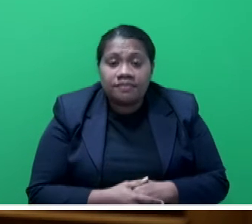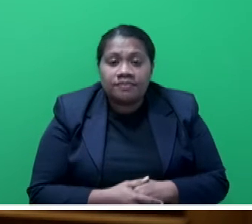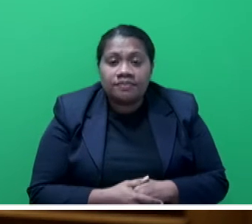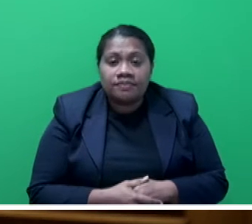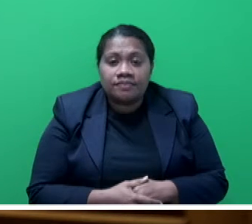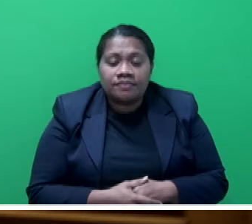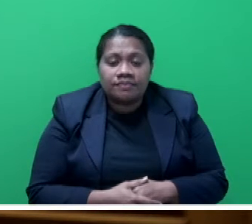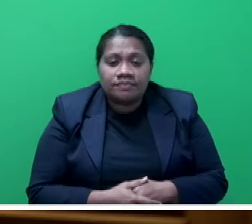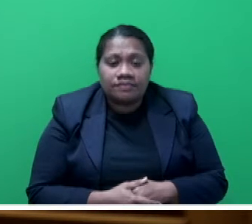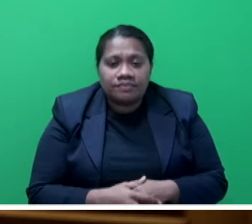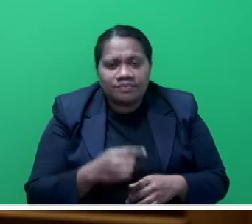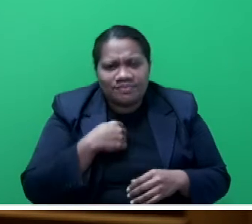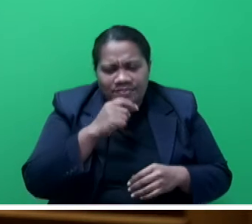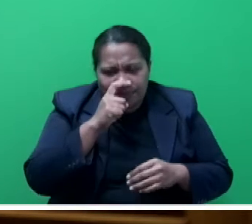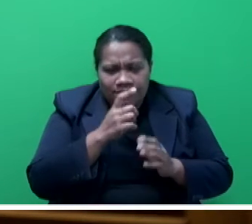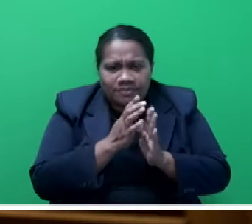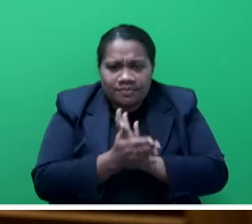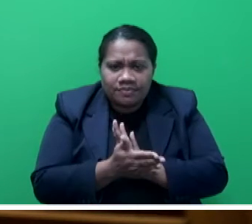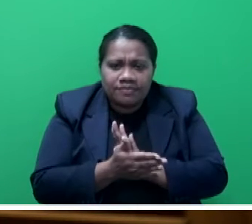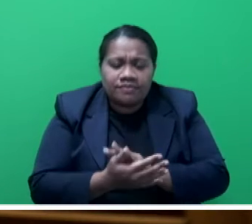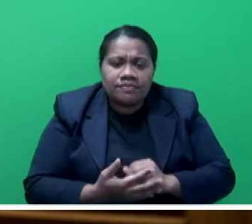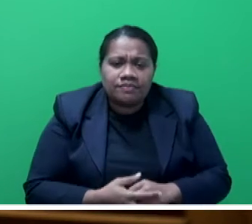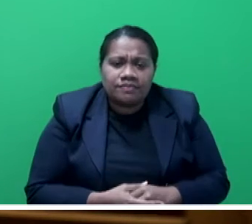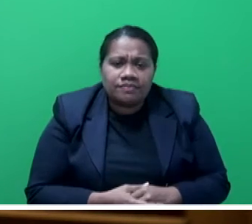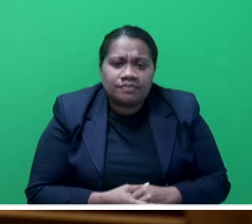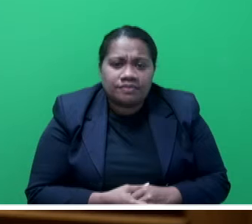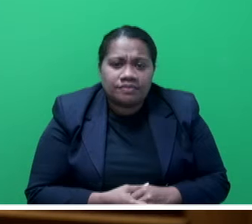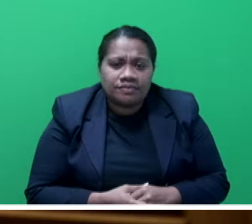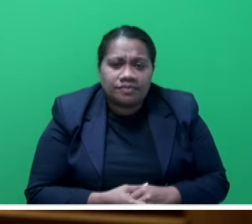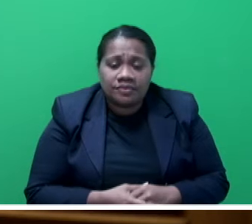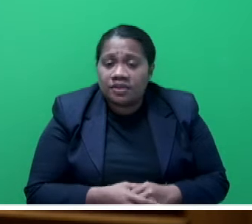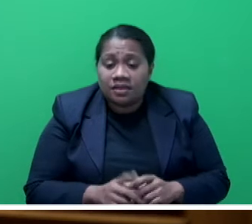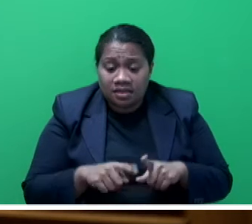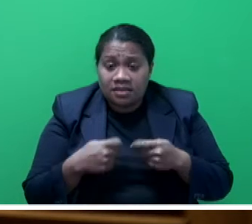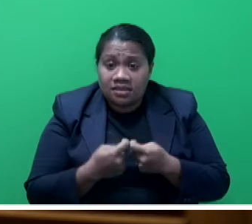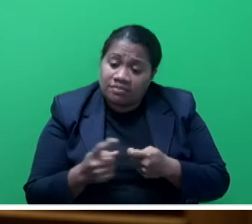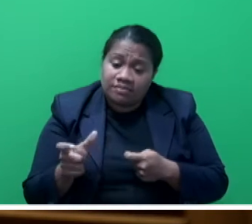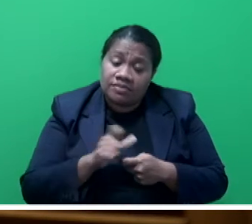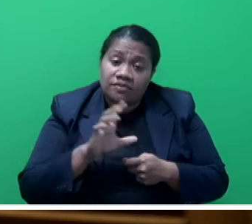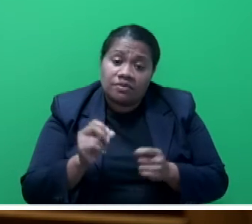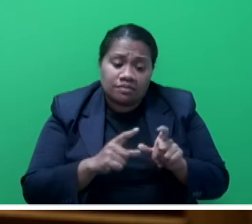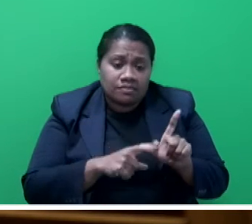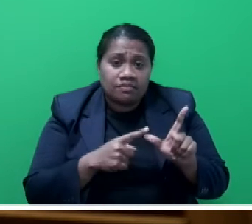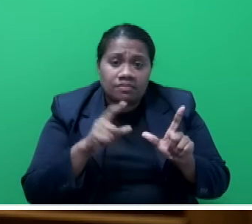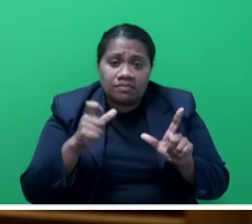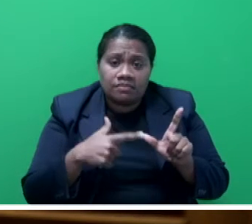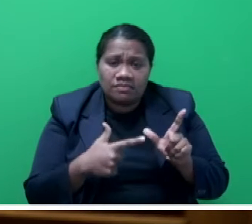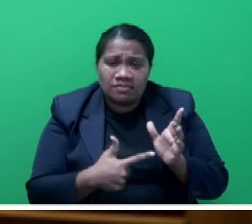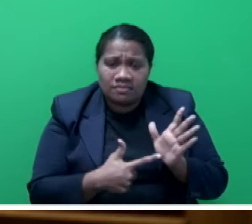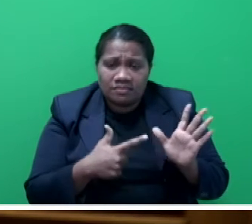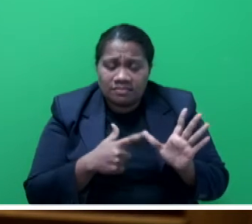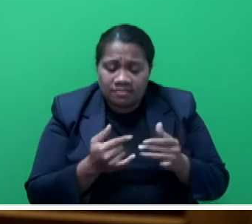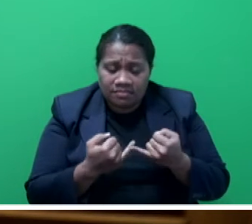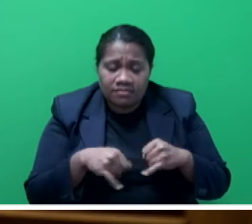unfortunately I wasn't able to go, but the team has actually returned from Yadata Island after handing over a boat engine and a solar